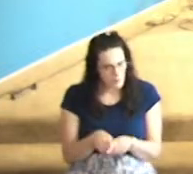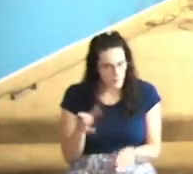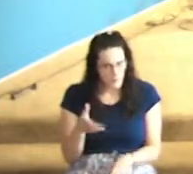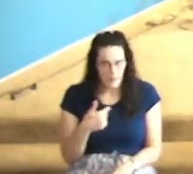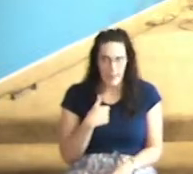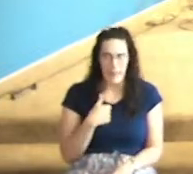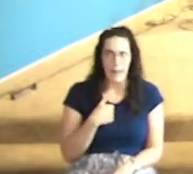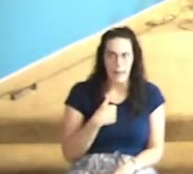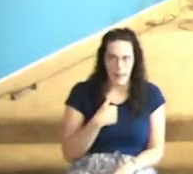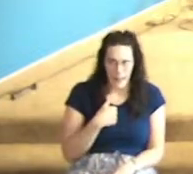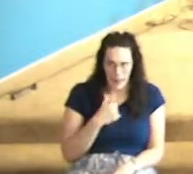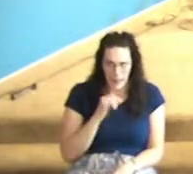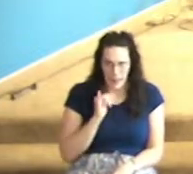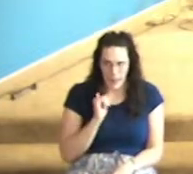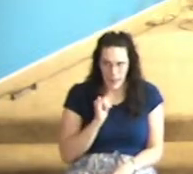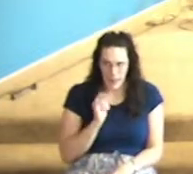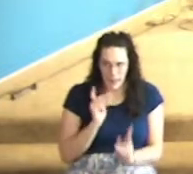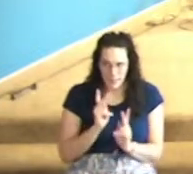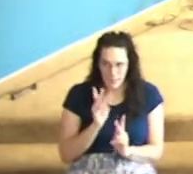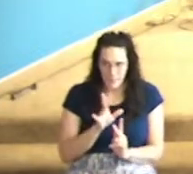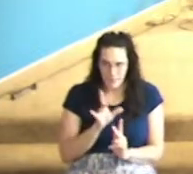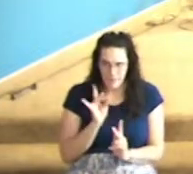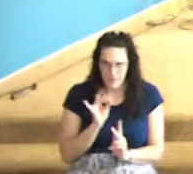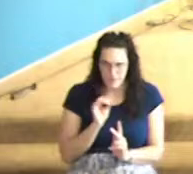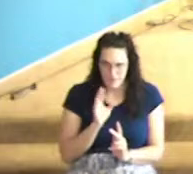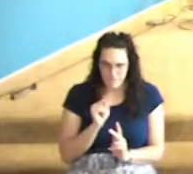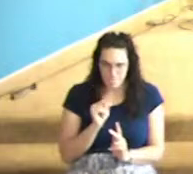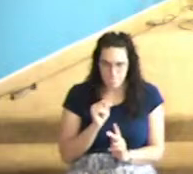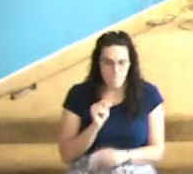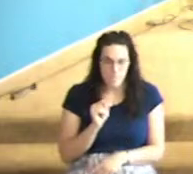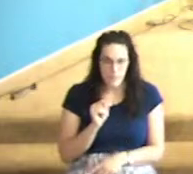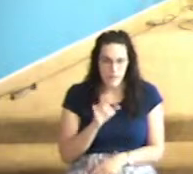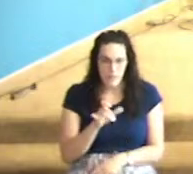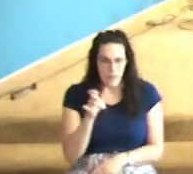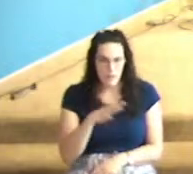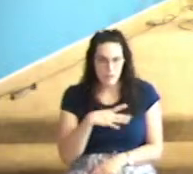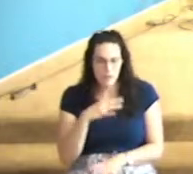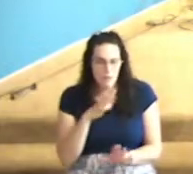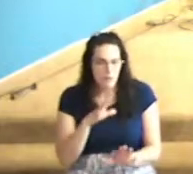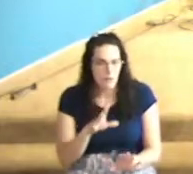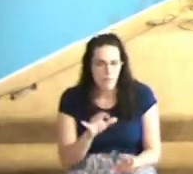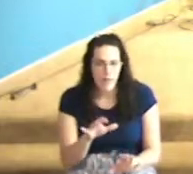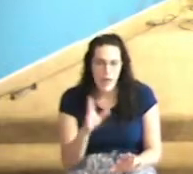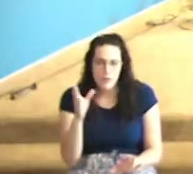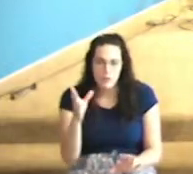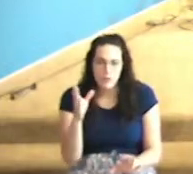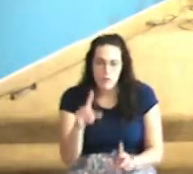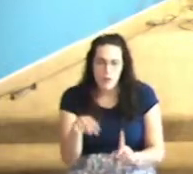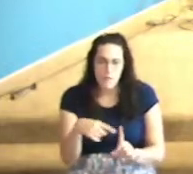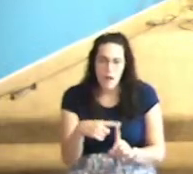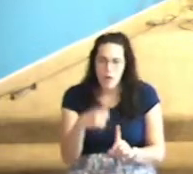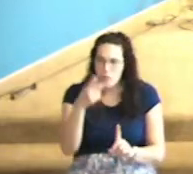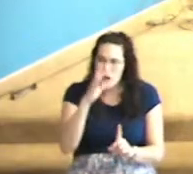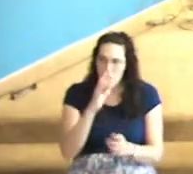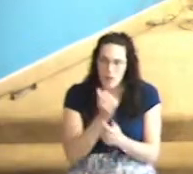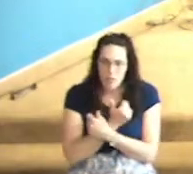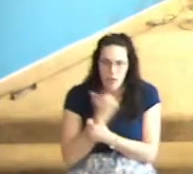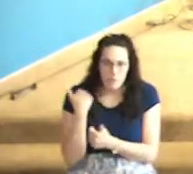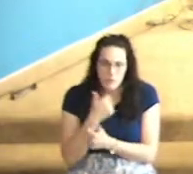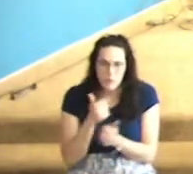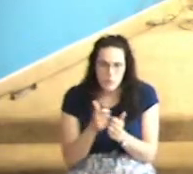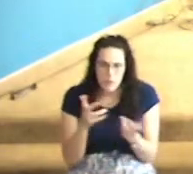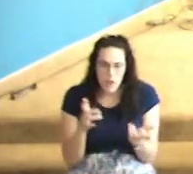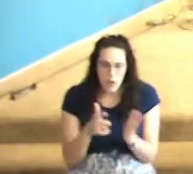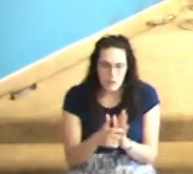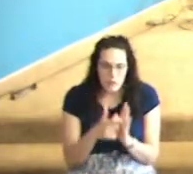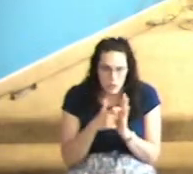I've been found out. But he says, no. He said, that sermon on the love of God, how God loves us without conditions, changed